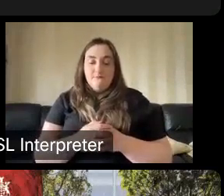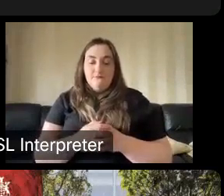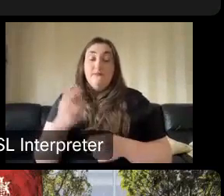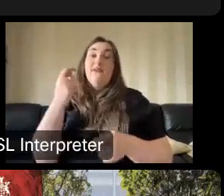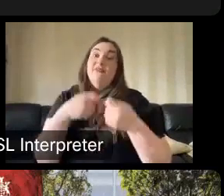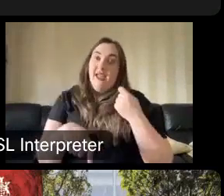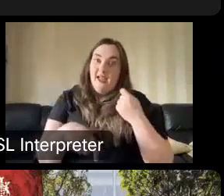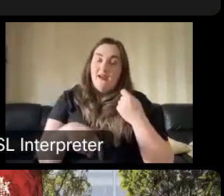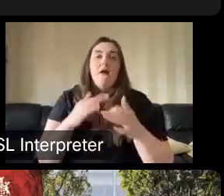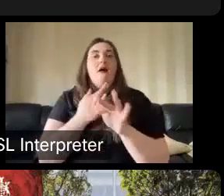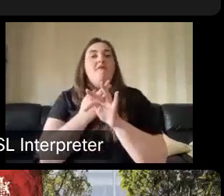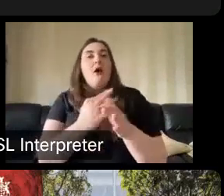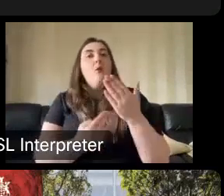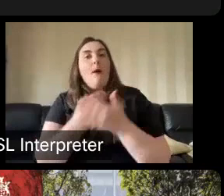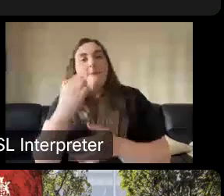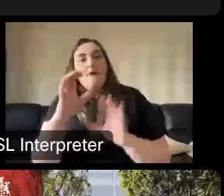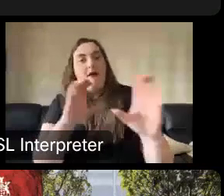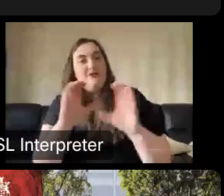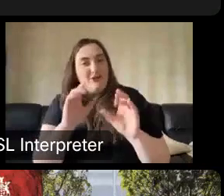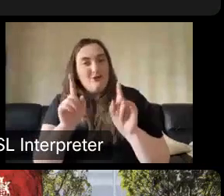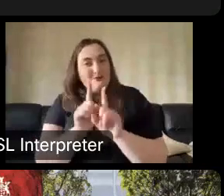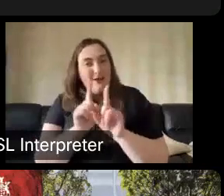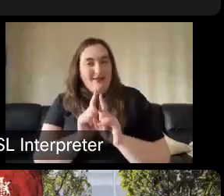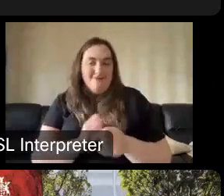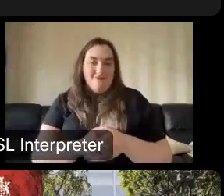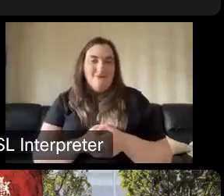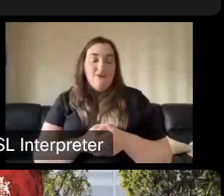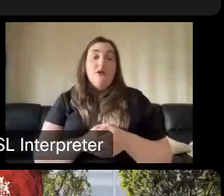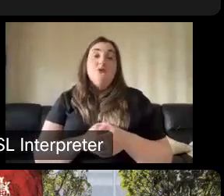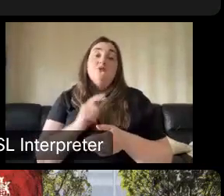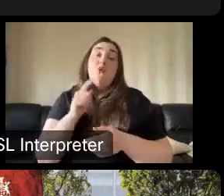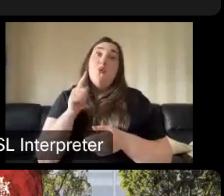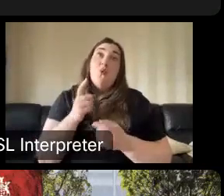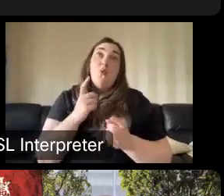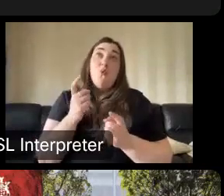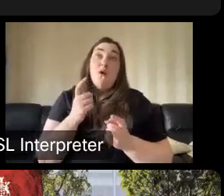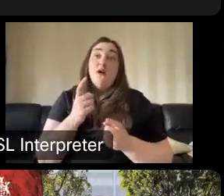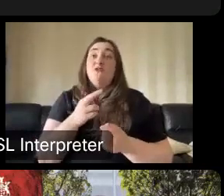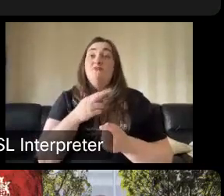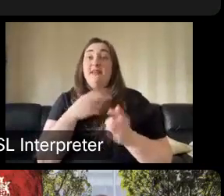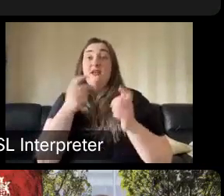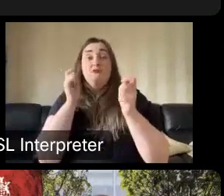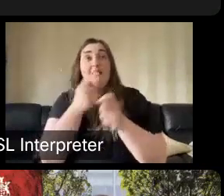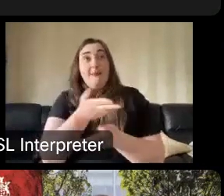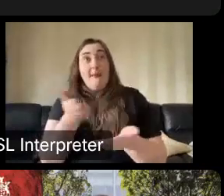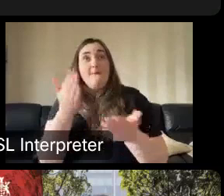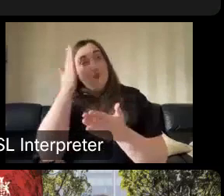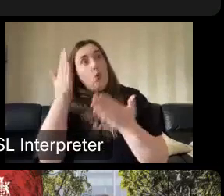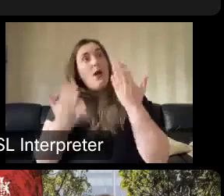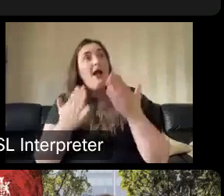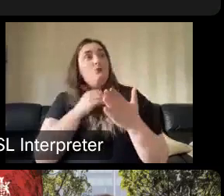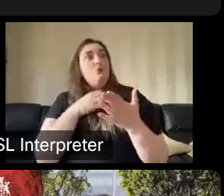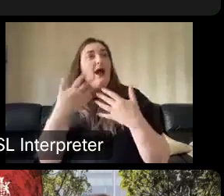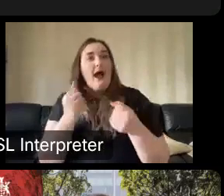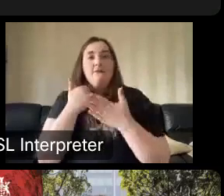then a follow-up conversation as well. So it'll be really training them to know how to have that supportive conversation, because